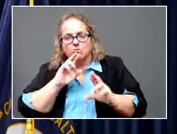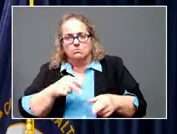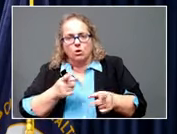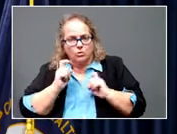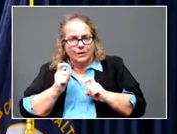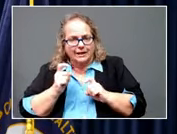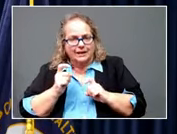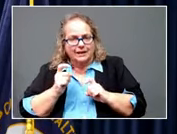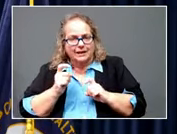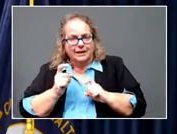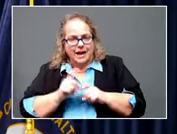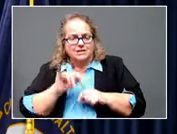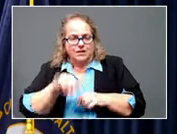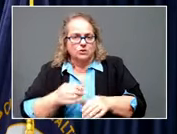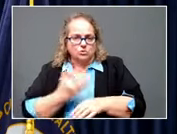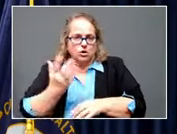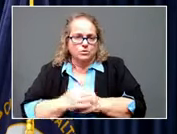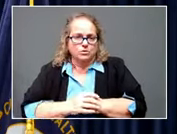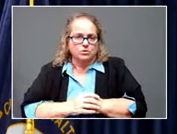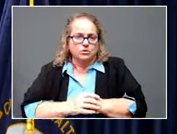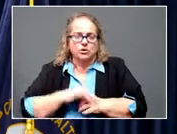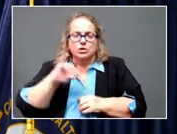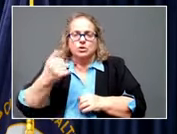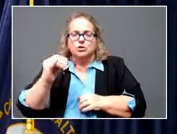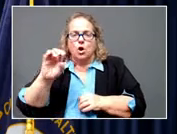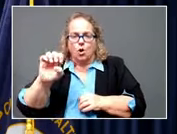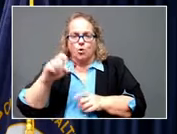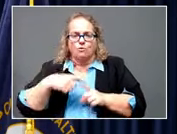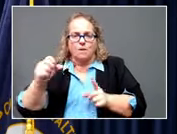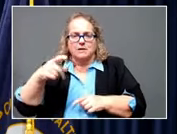that grows. Joe Ragusa from Spectrum.